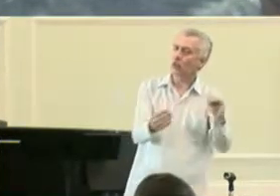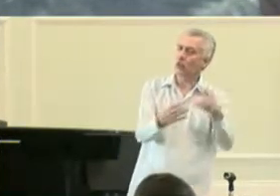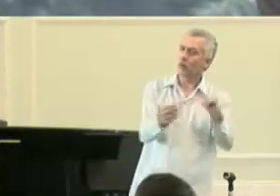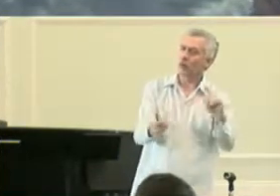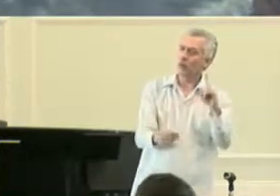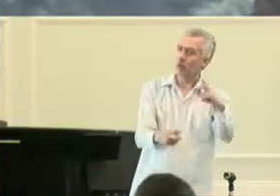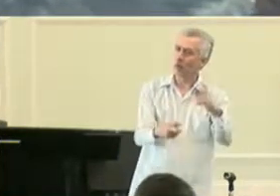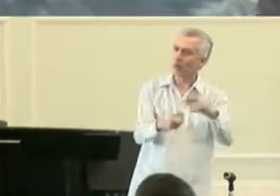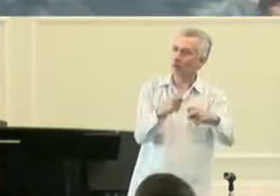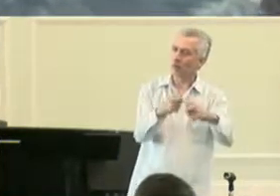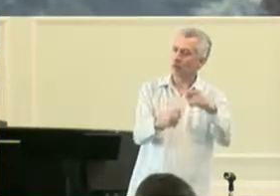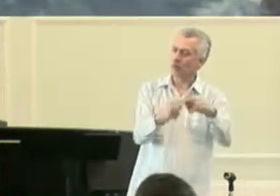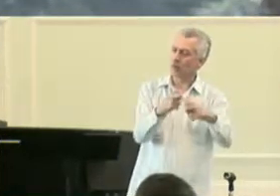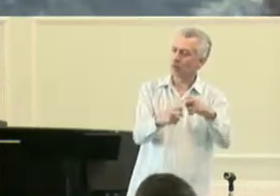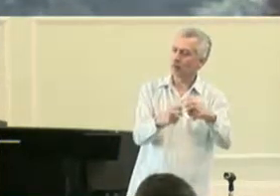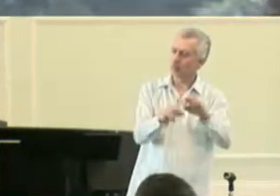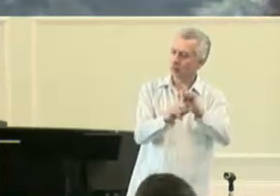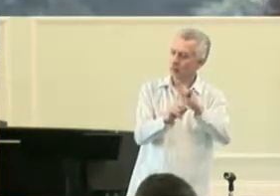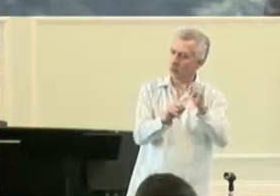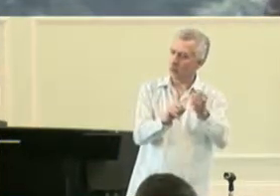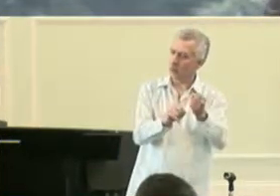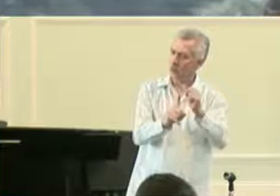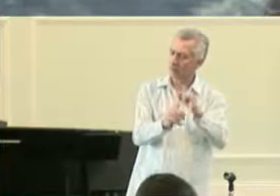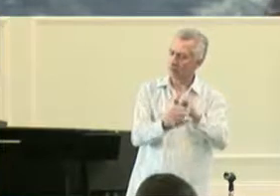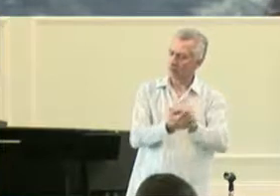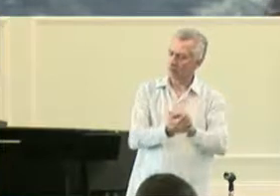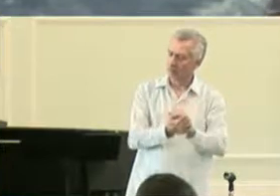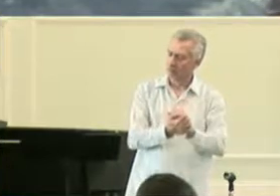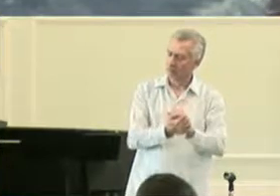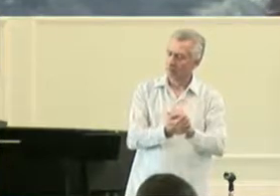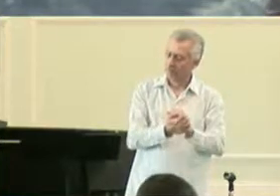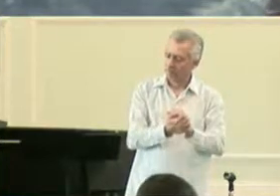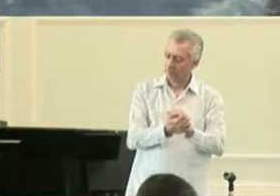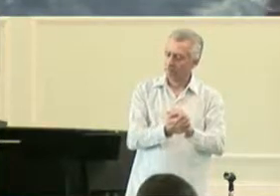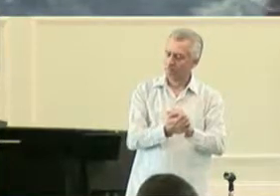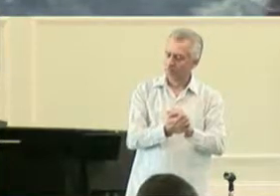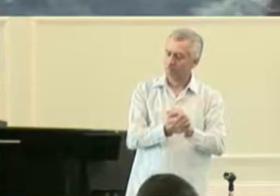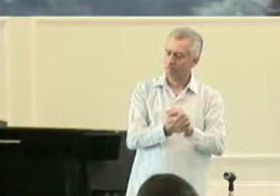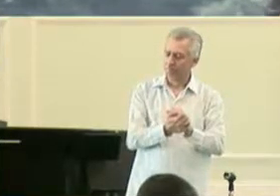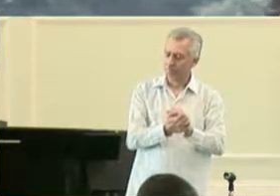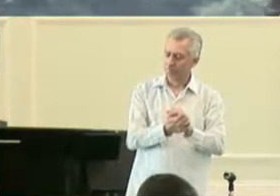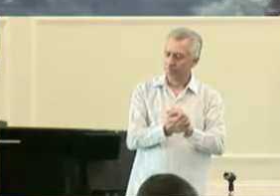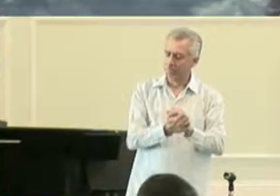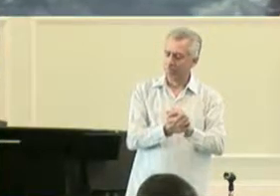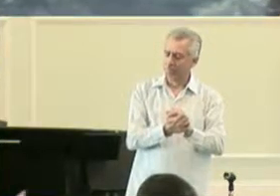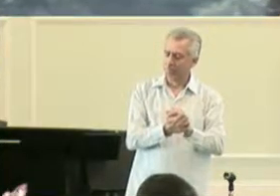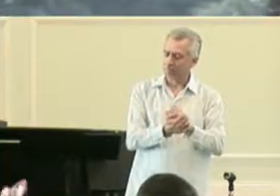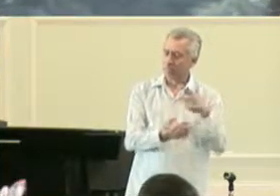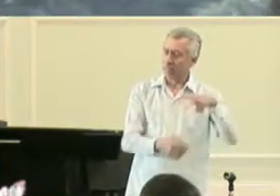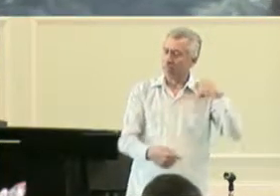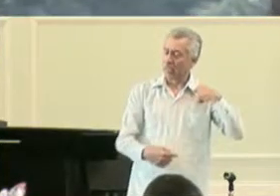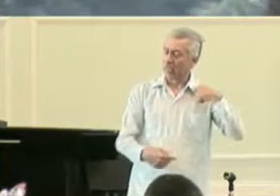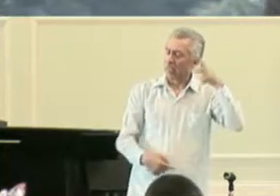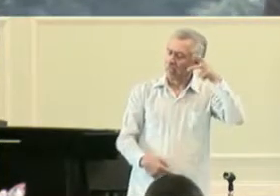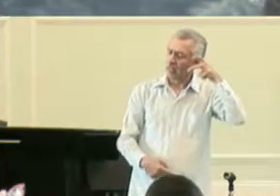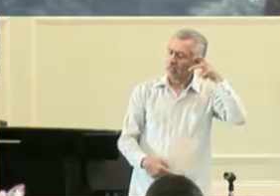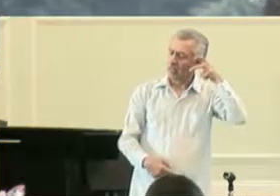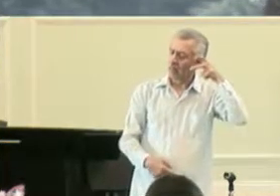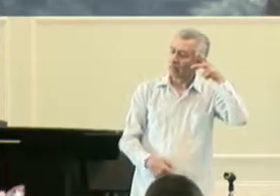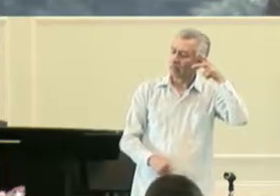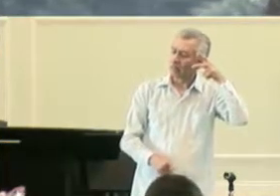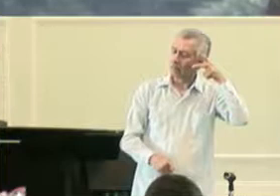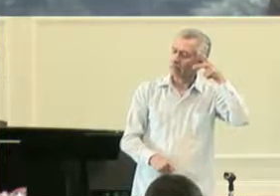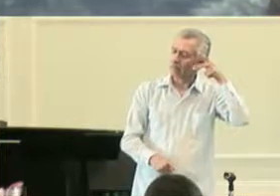when they are facing a crisis in their life, a medical crisis, pray for that